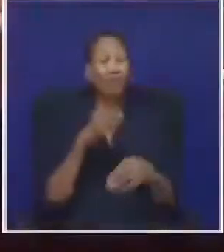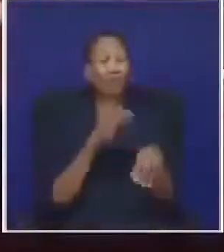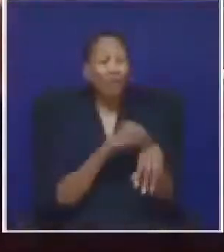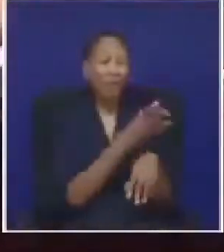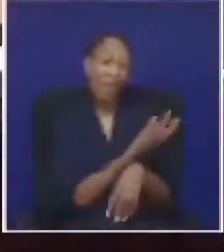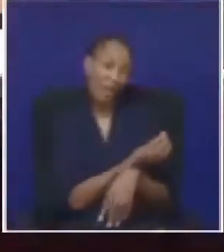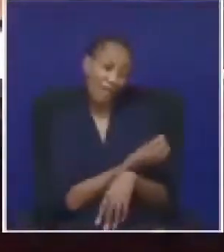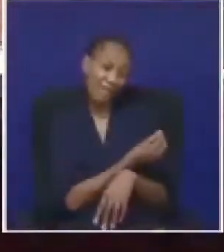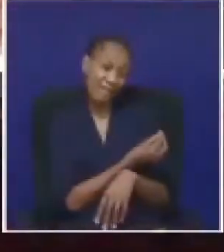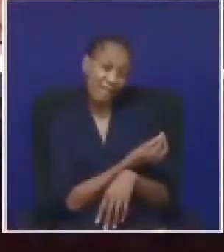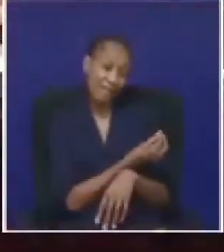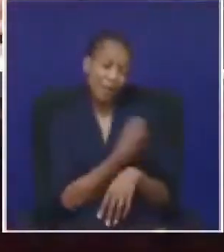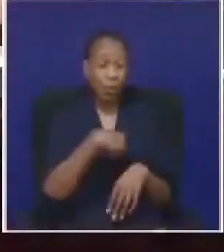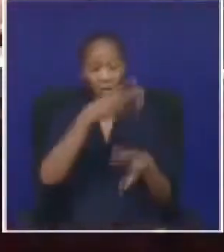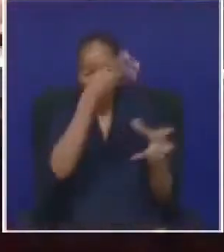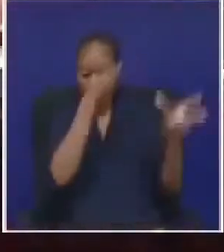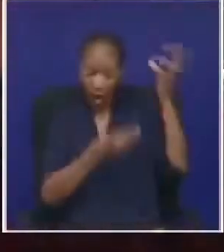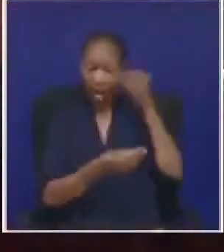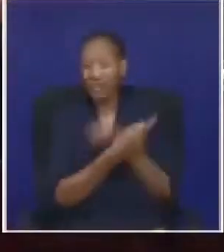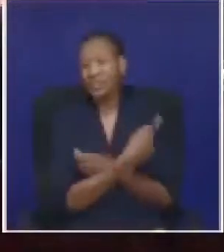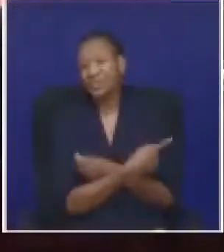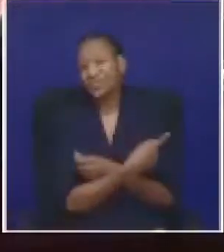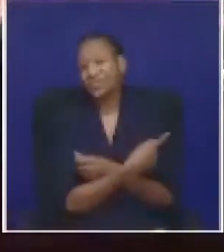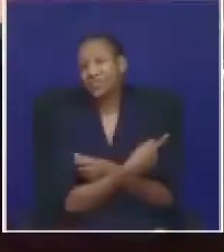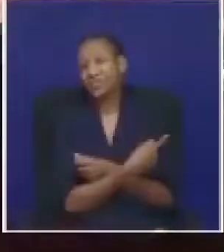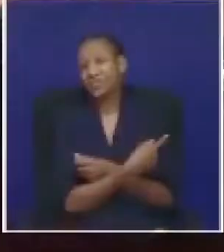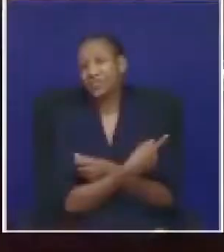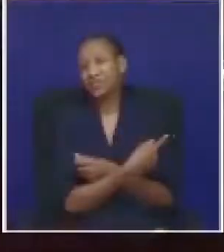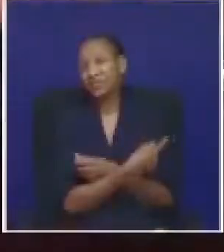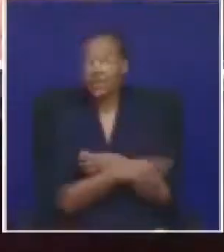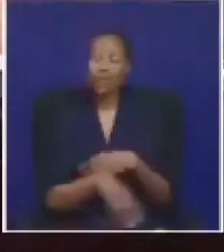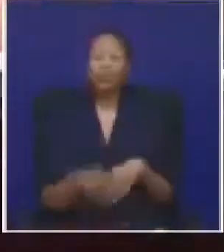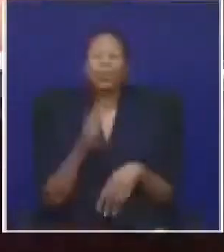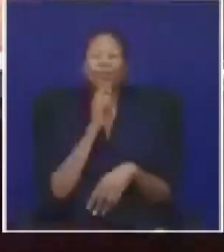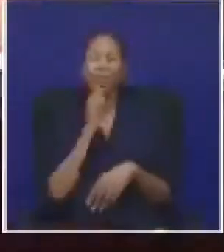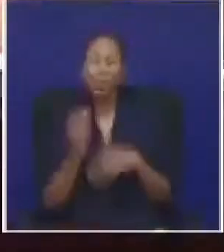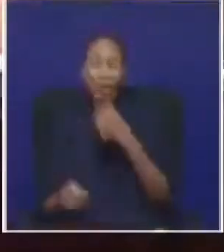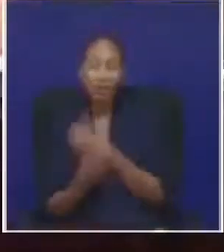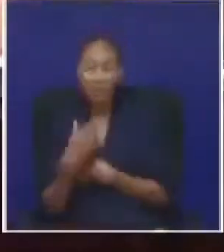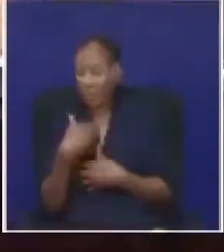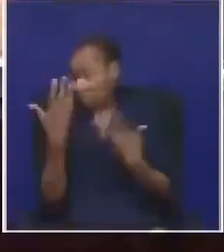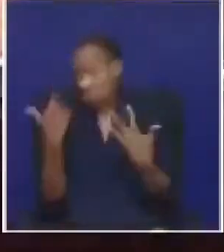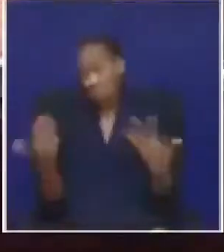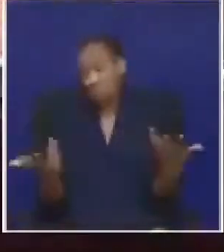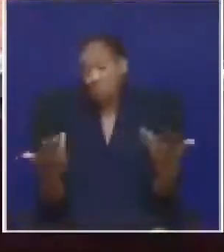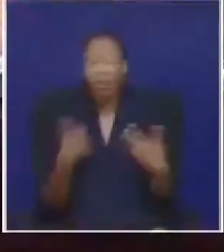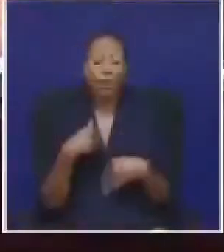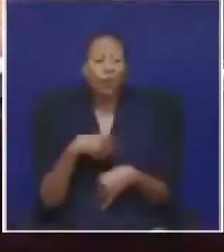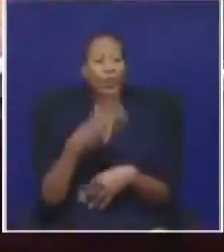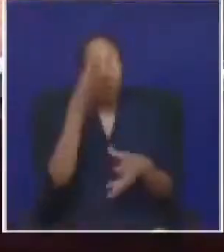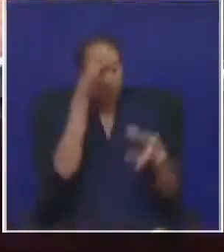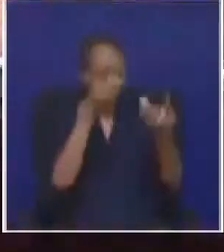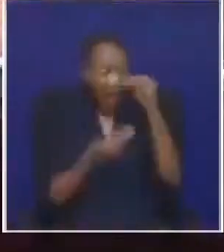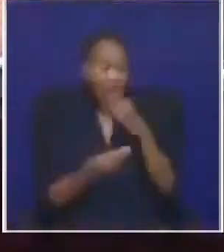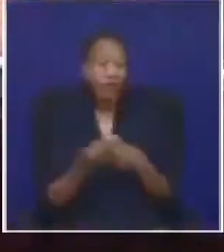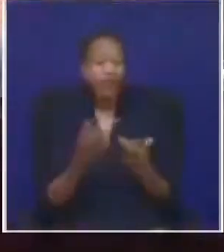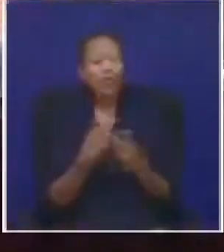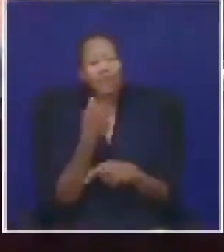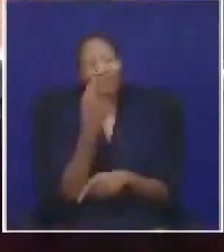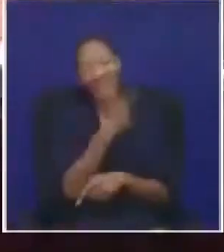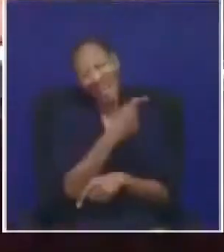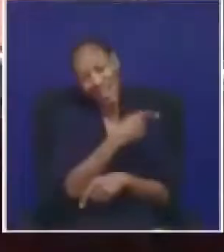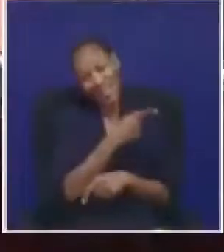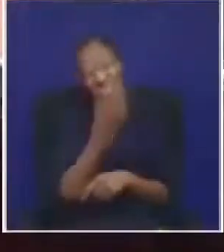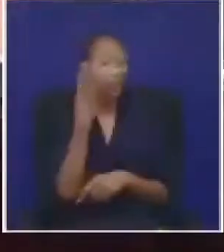experience. I'm not sure what happened in the morning, but we have learned from the previous experience.